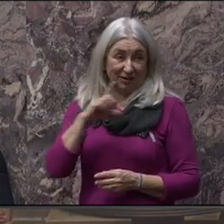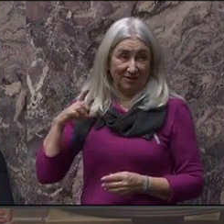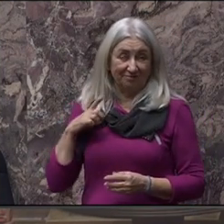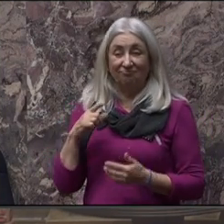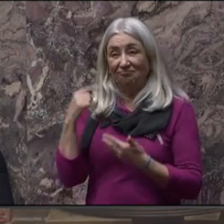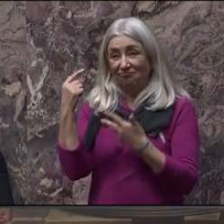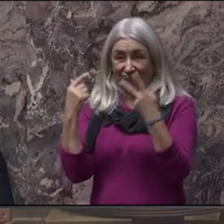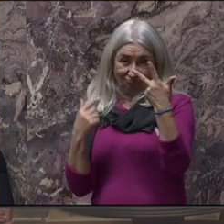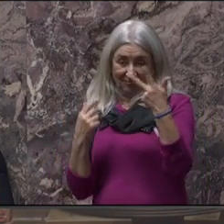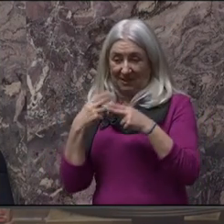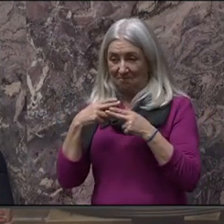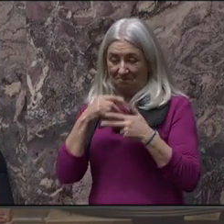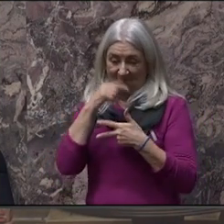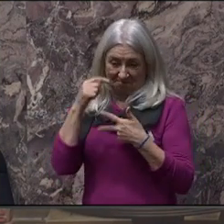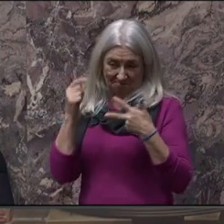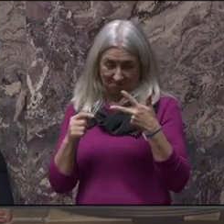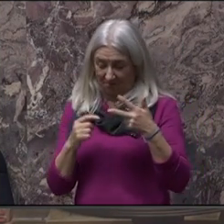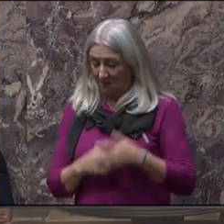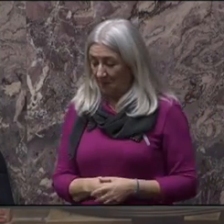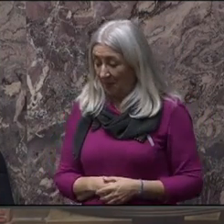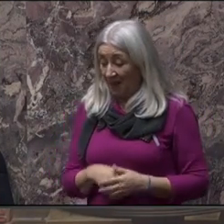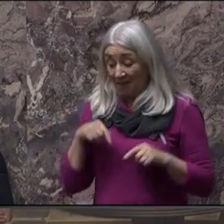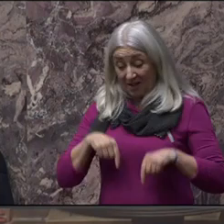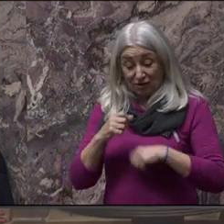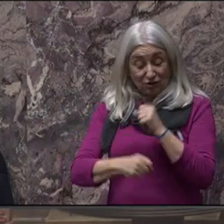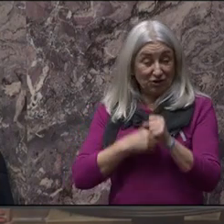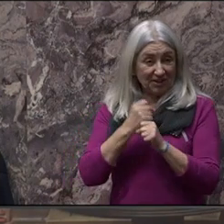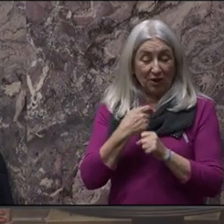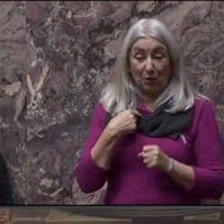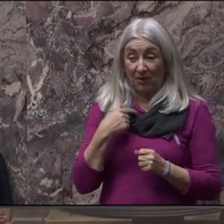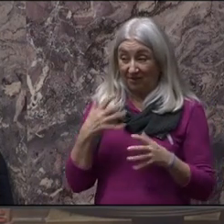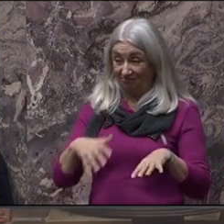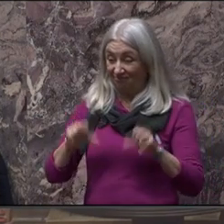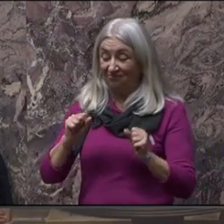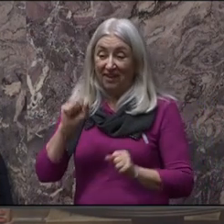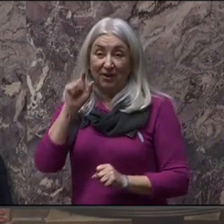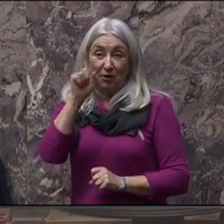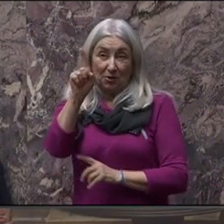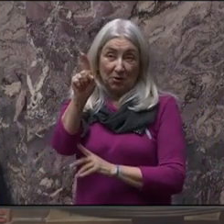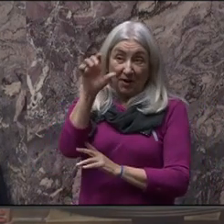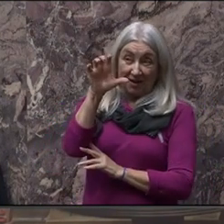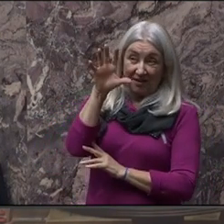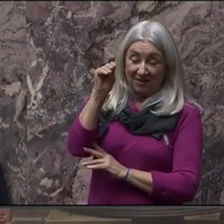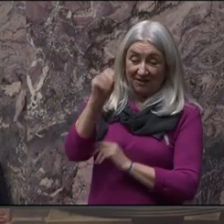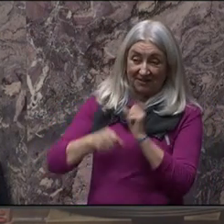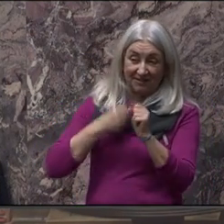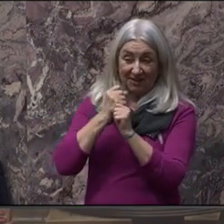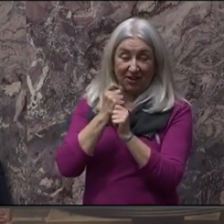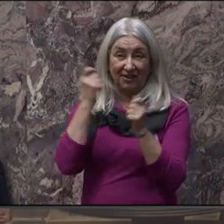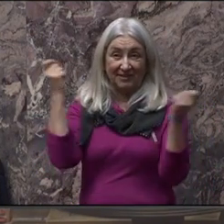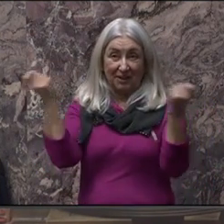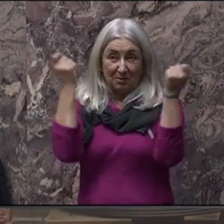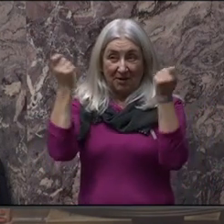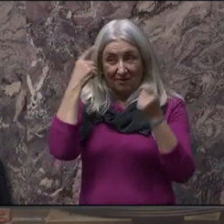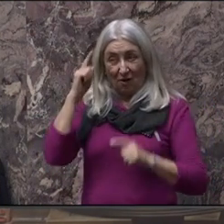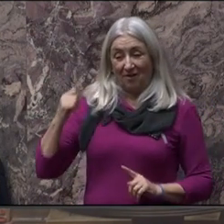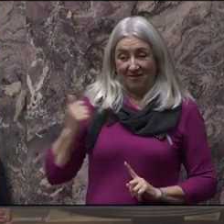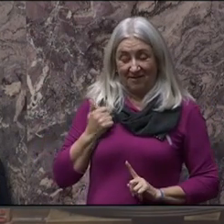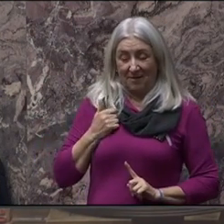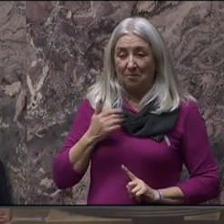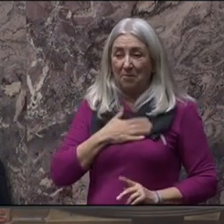Deb Harton. This year, we celebrate Canada's 150th year. Let us